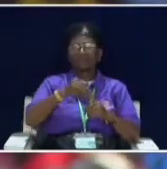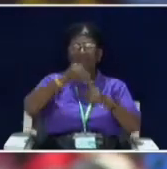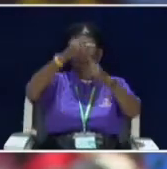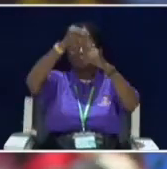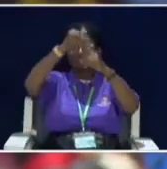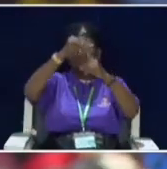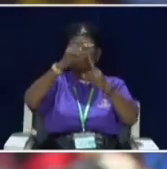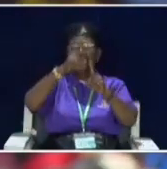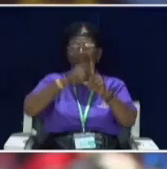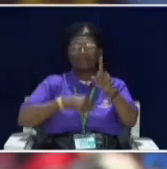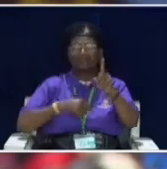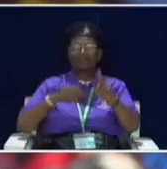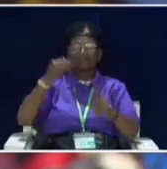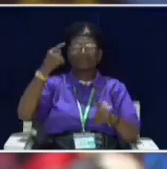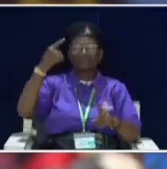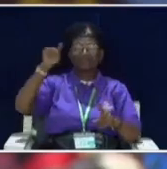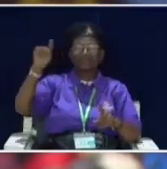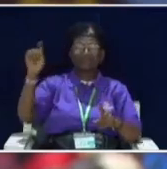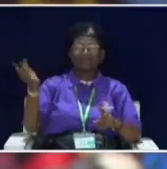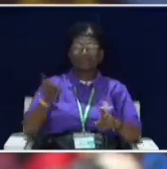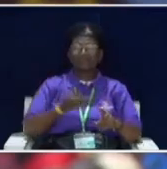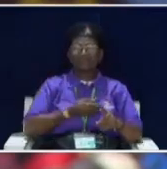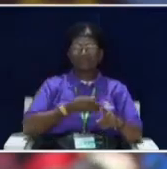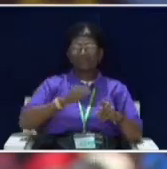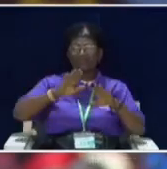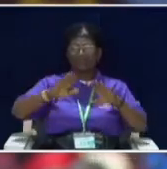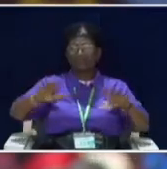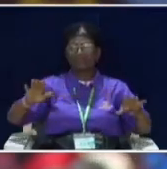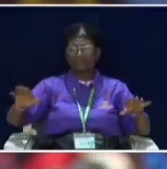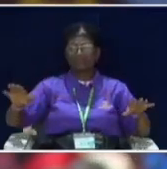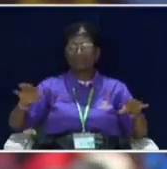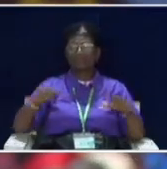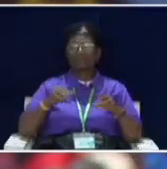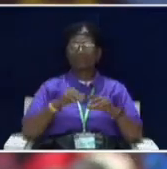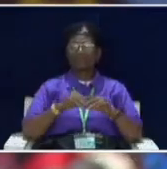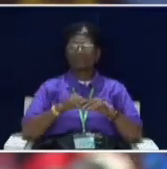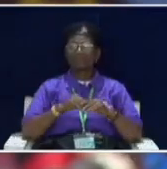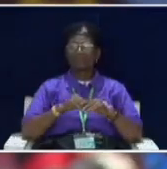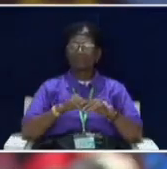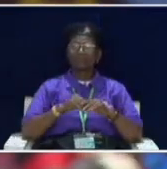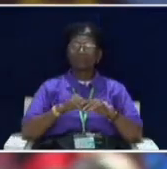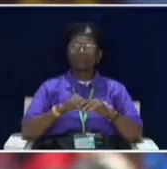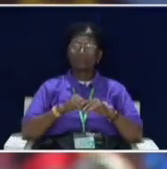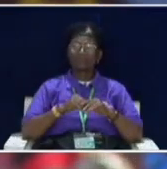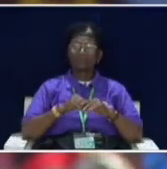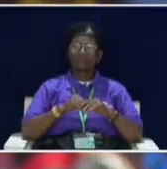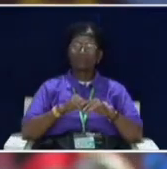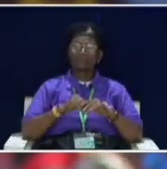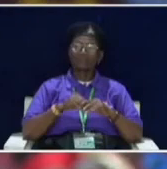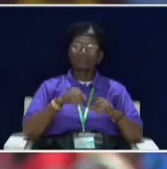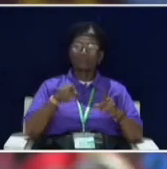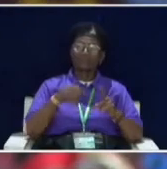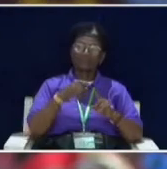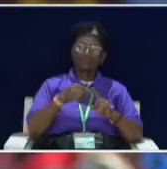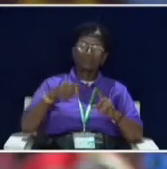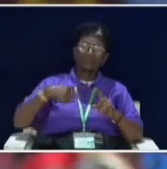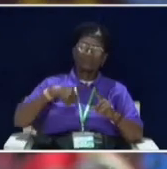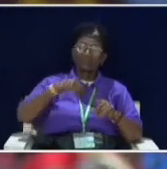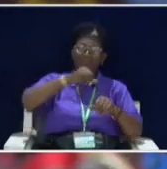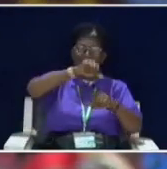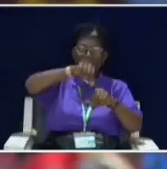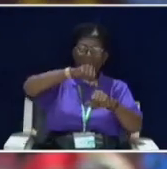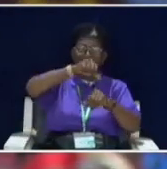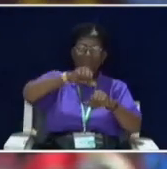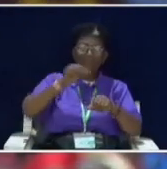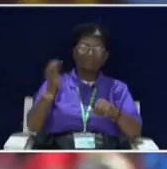Oshu kerin je isin emi mimo pataki fun awon omo wa. When we anoint our children at